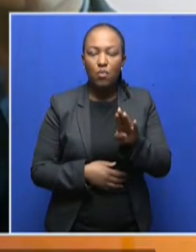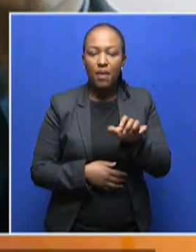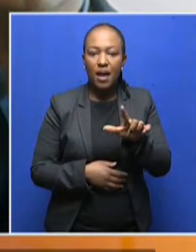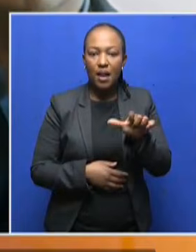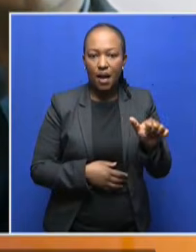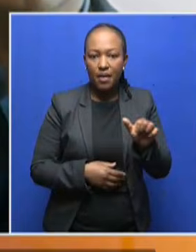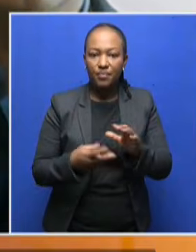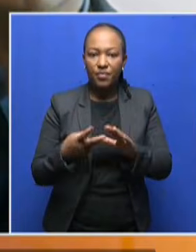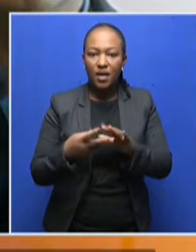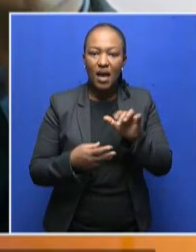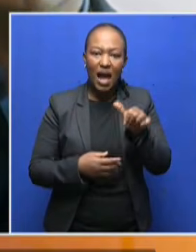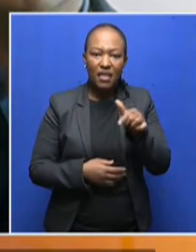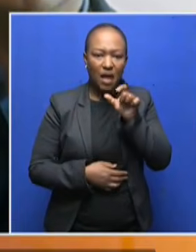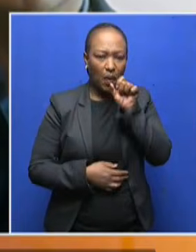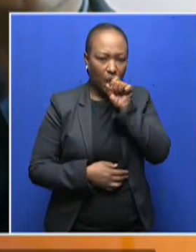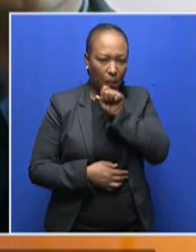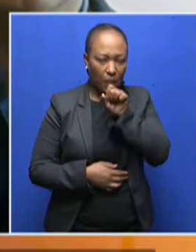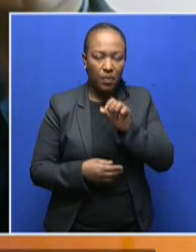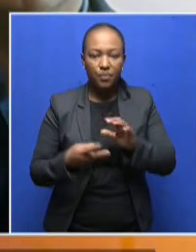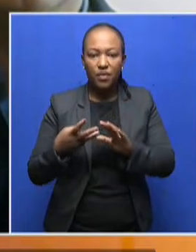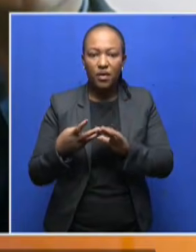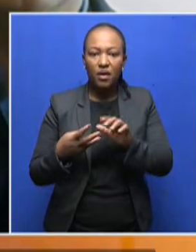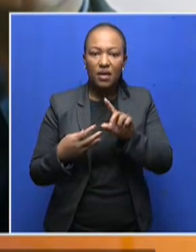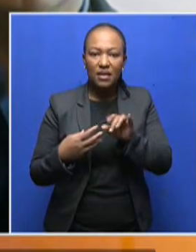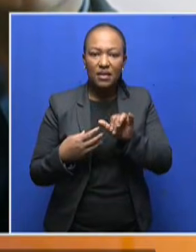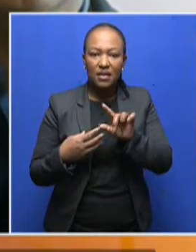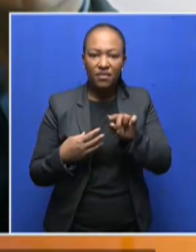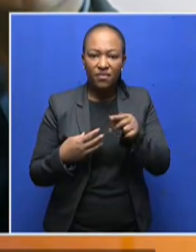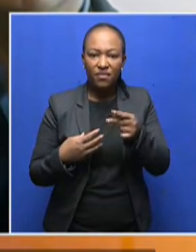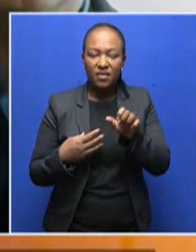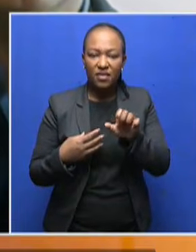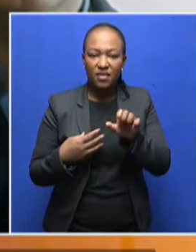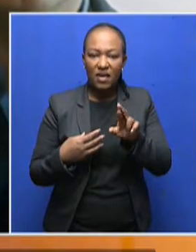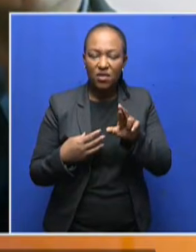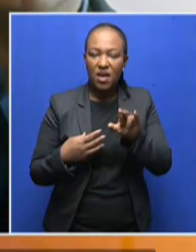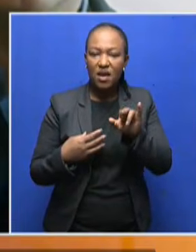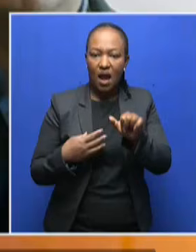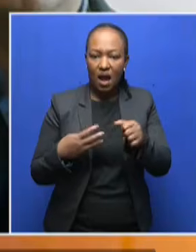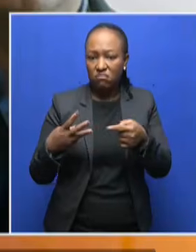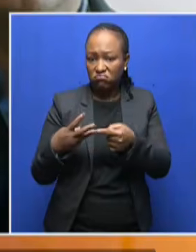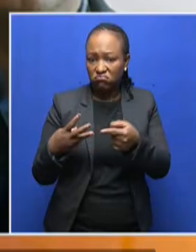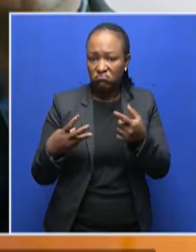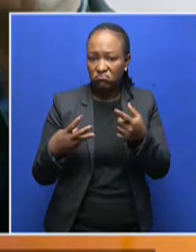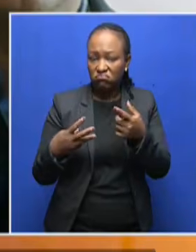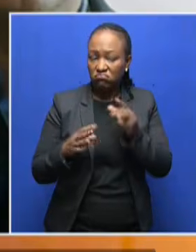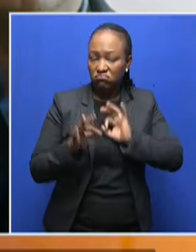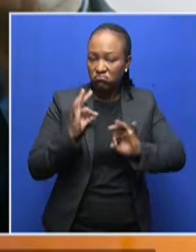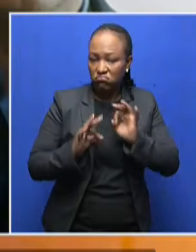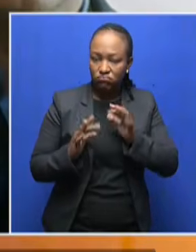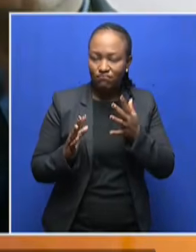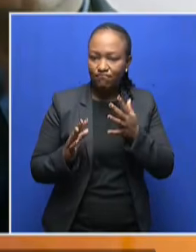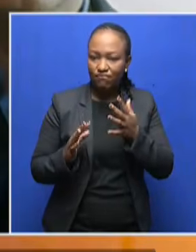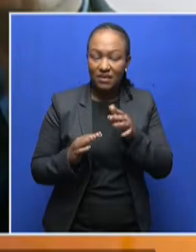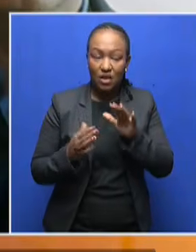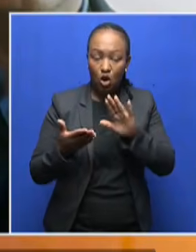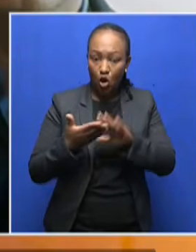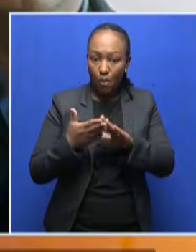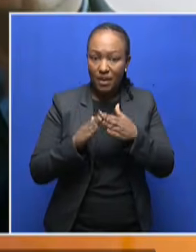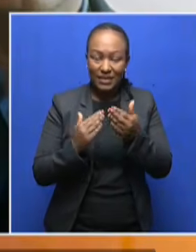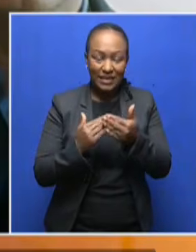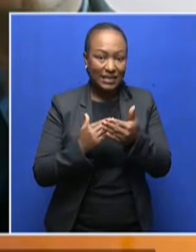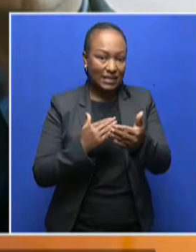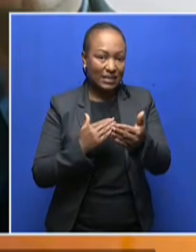whooping cough, diphtheria. Does this tell us anything about how close we may be as a society